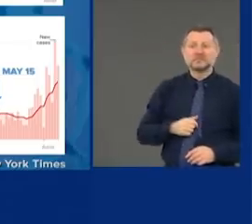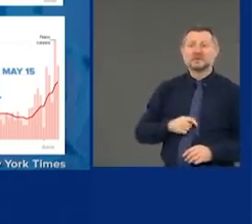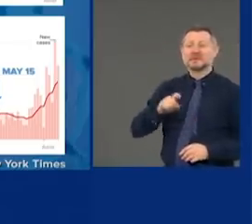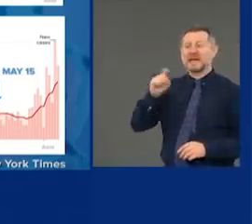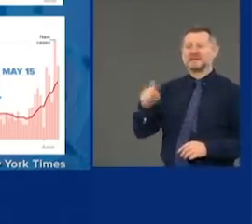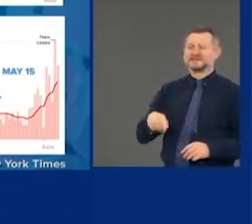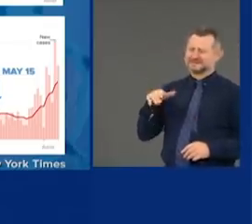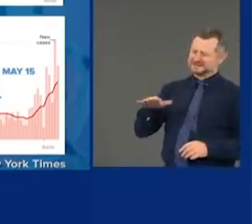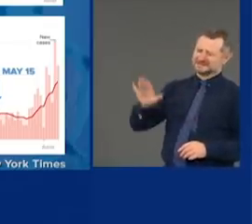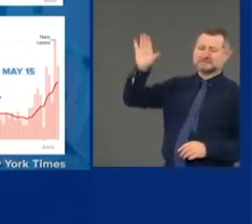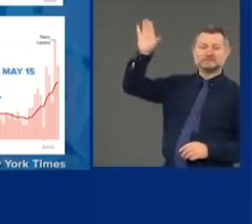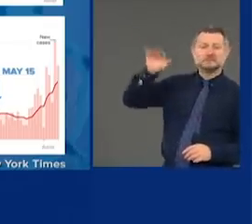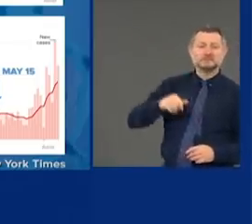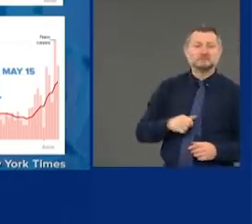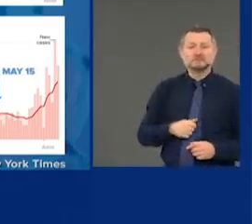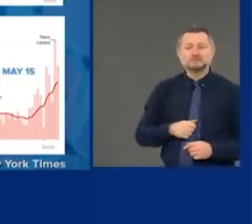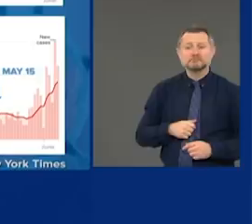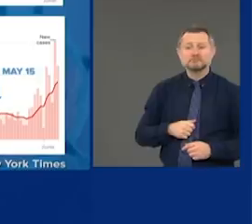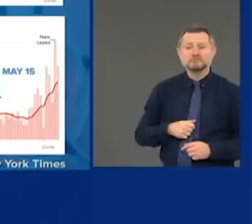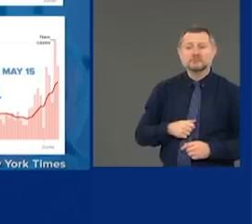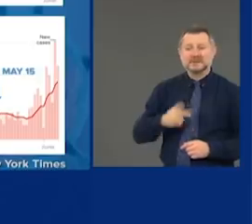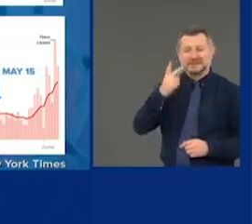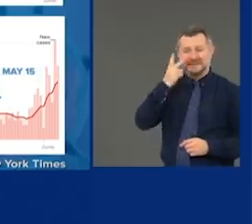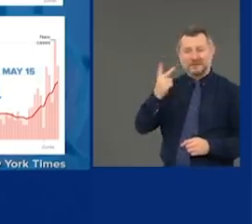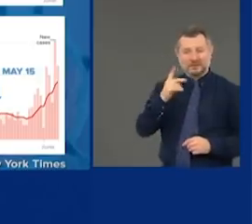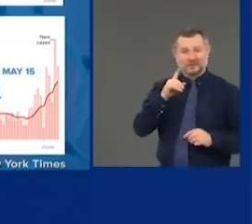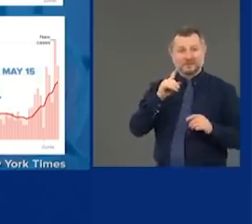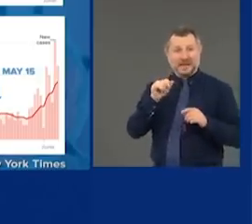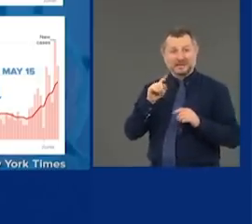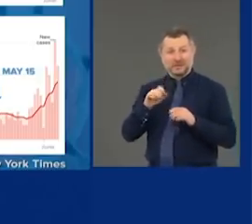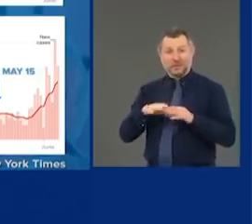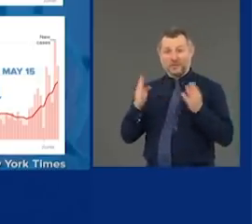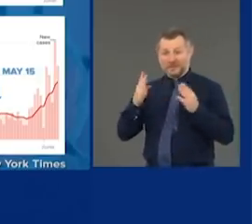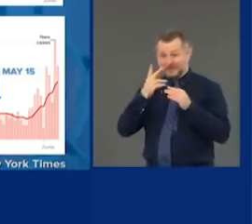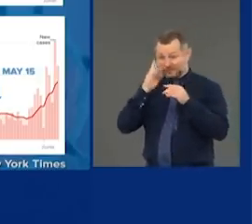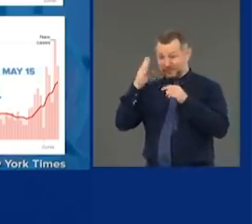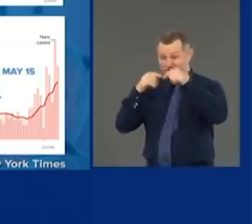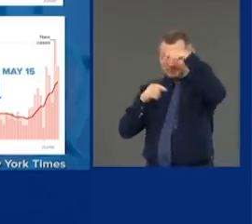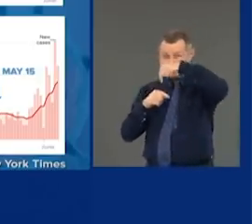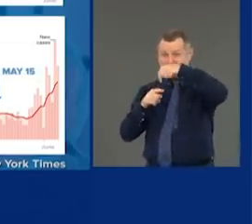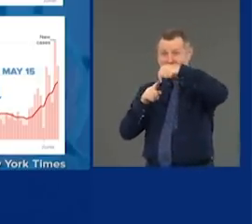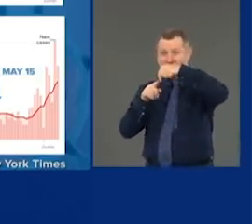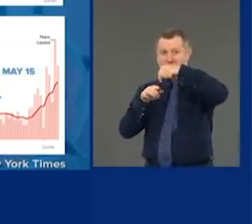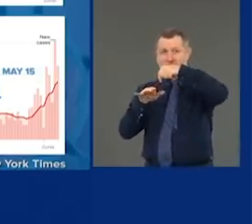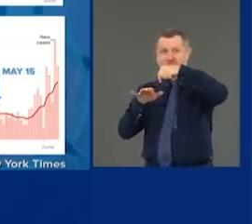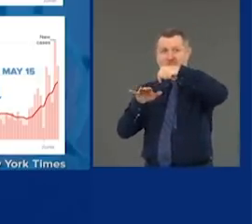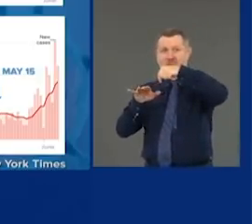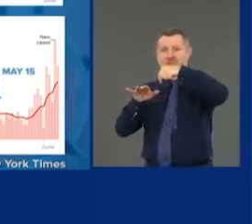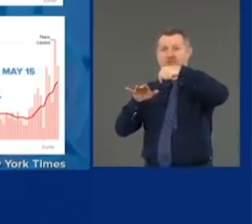numbers are going up. Look at the reopening date and look at what happened after they reopened.